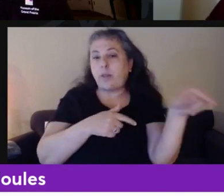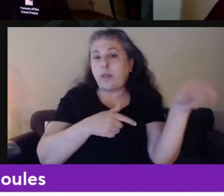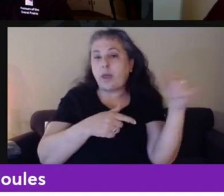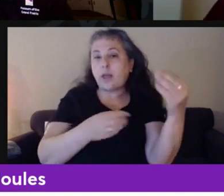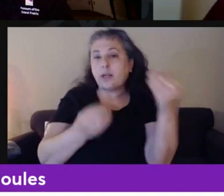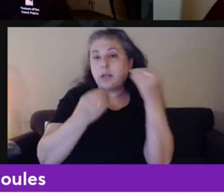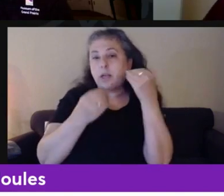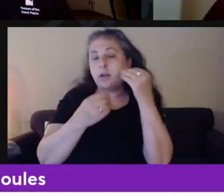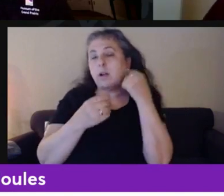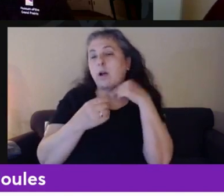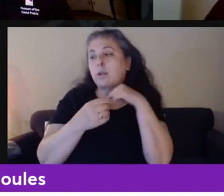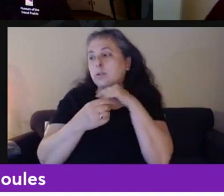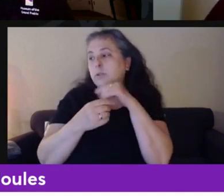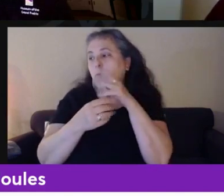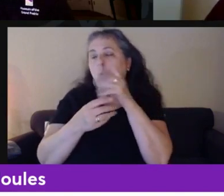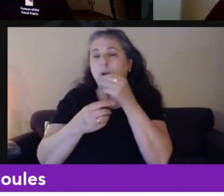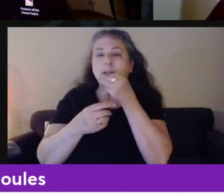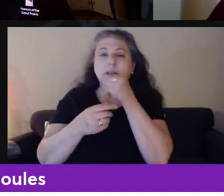to eat or not to eat.